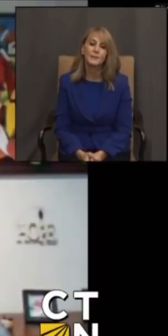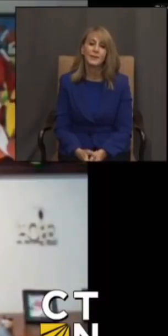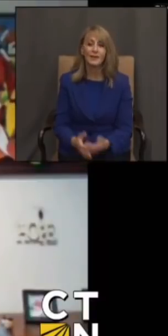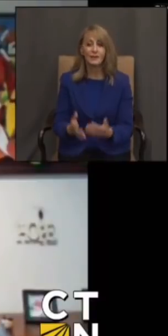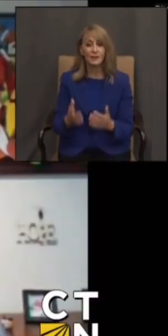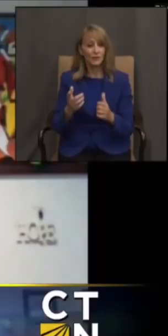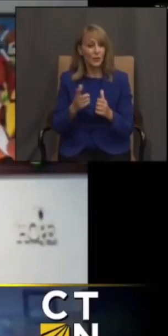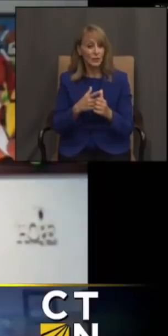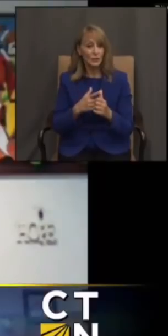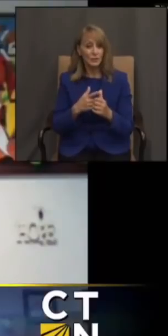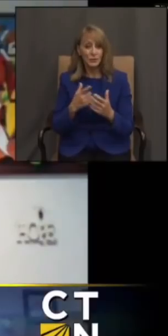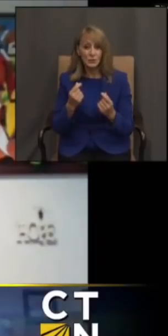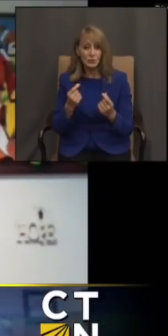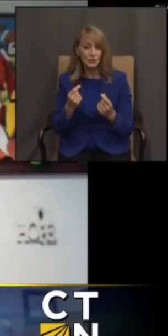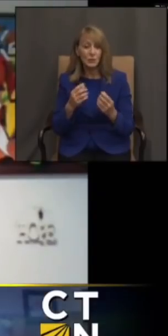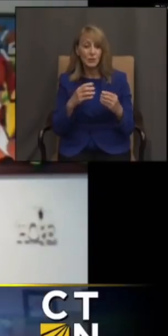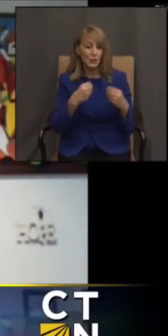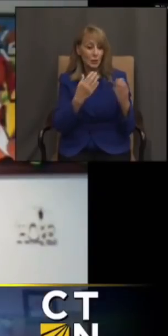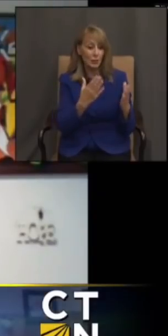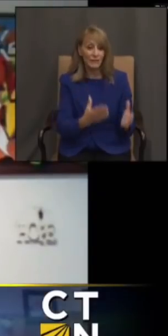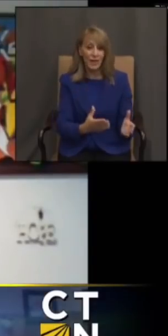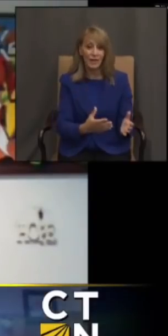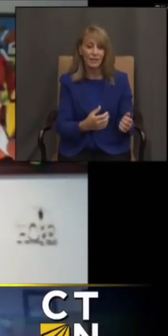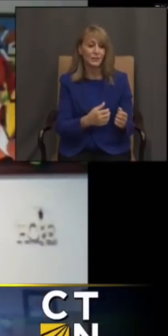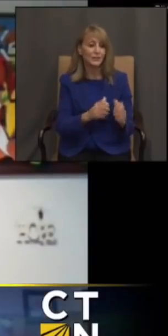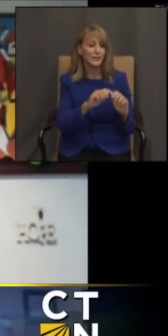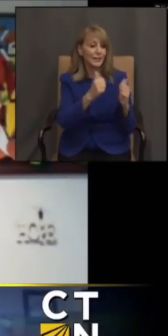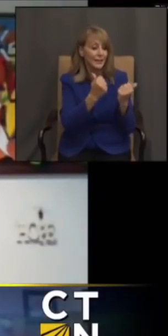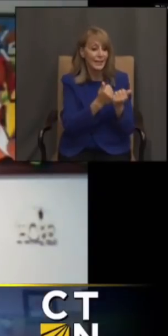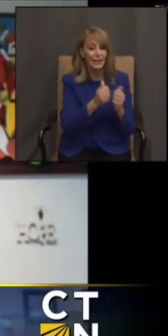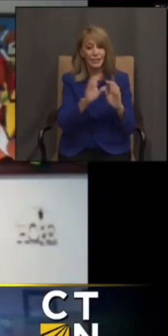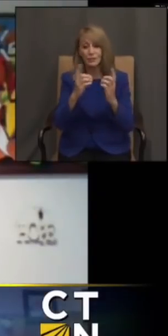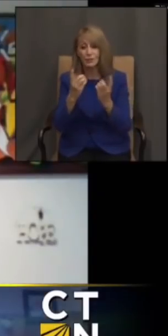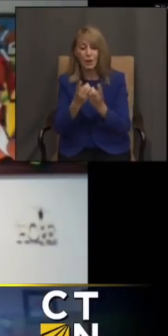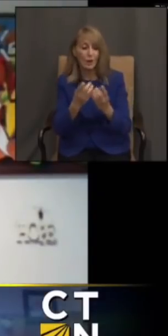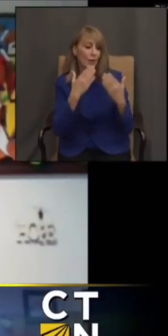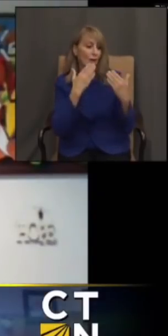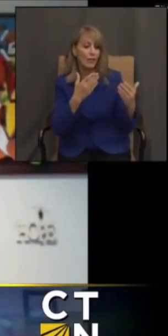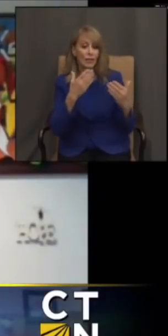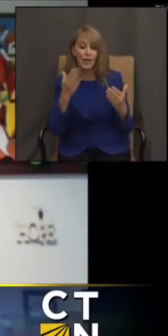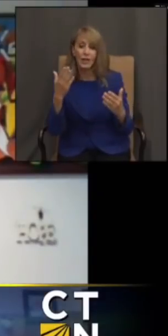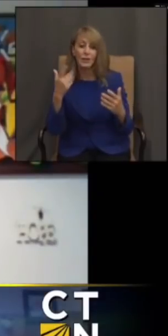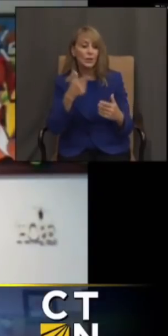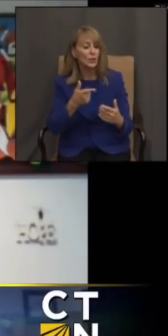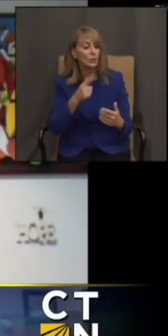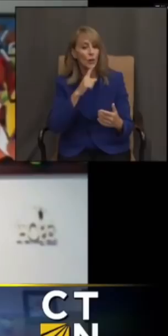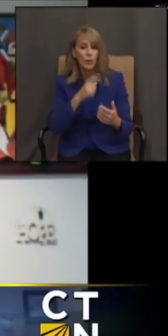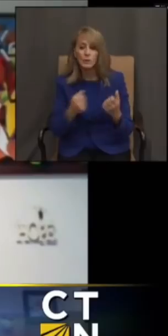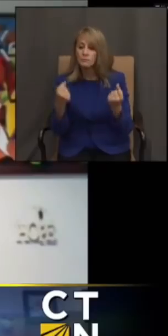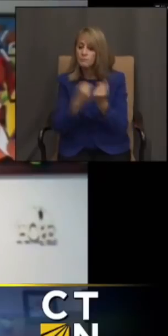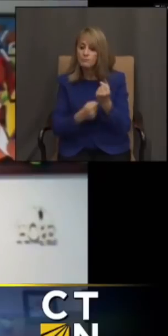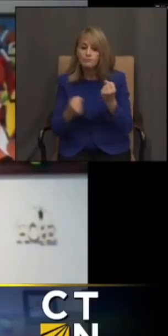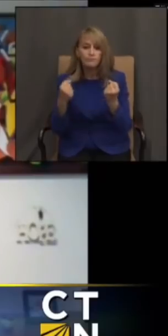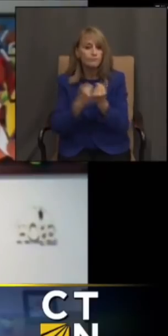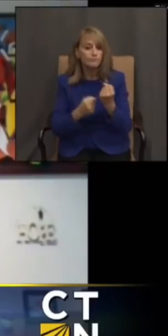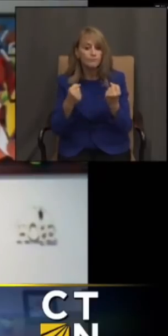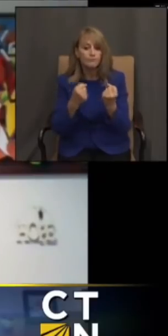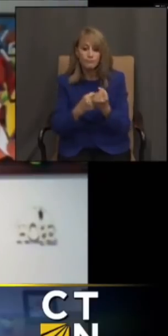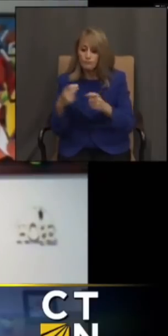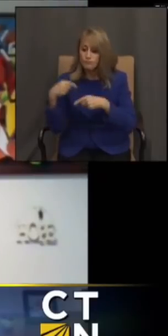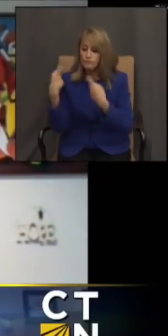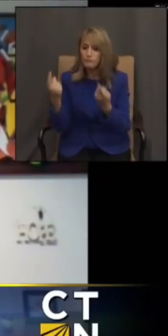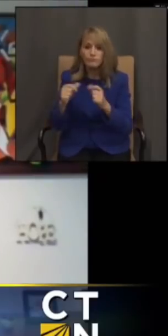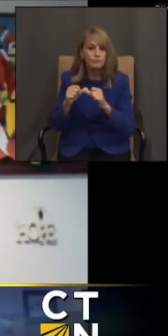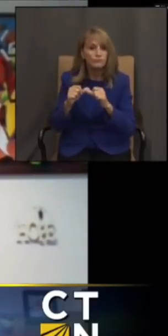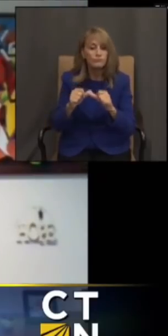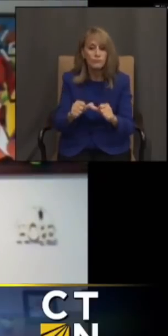providers that have been just so just active and right there throughout the pandemic in terms of being able to